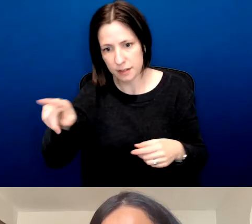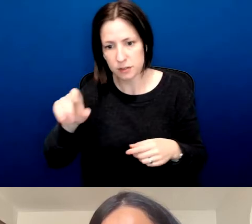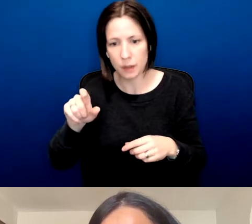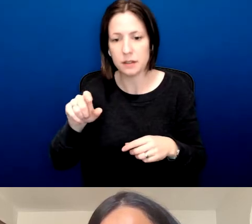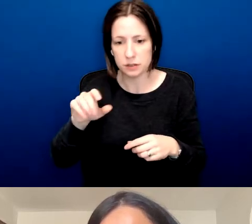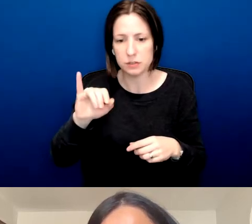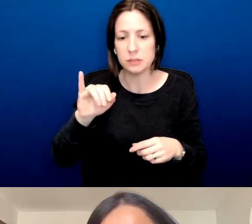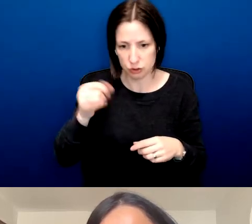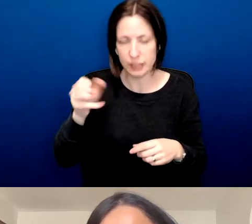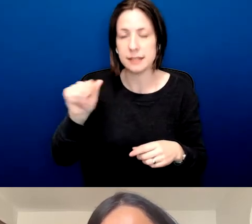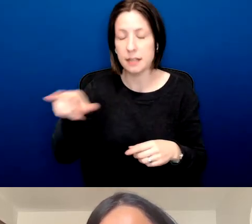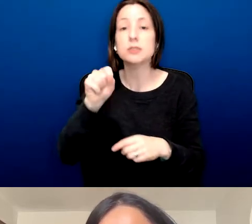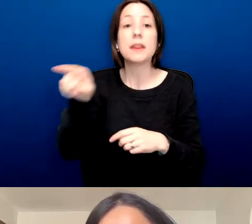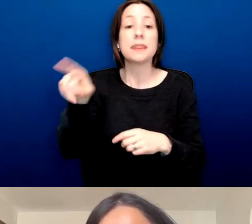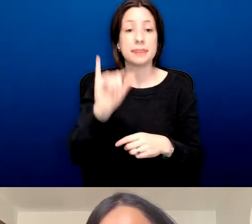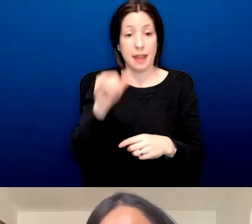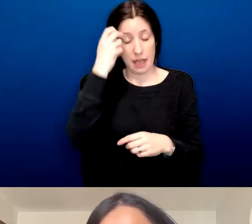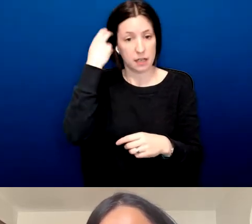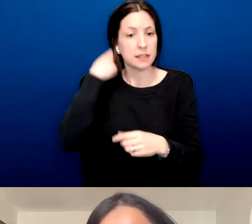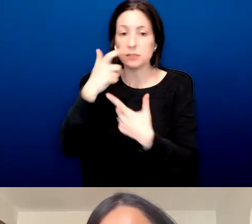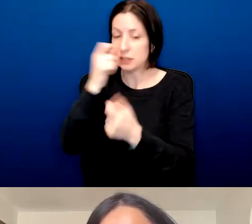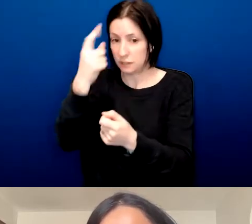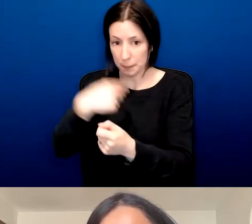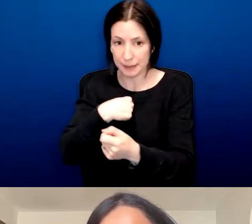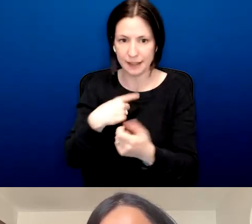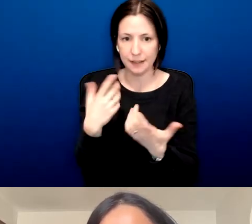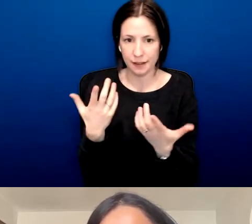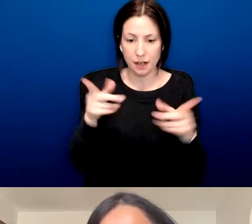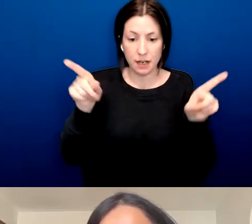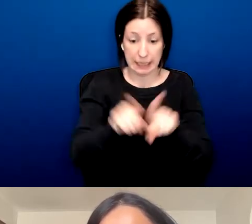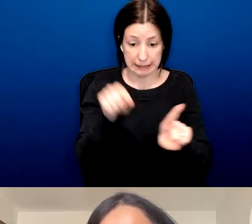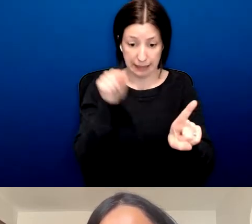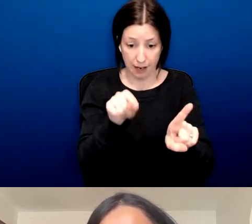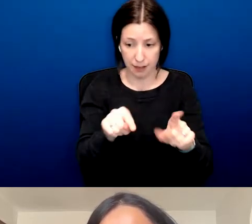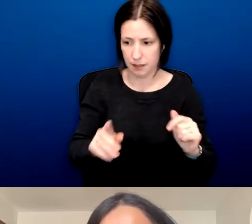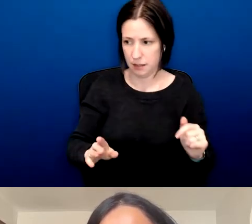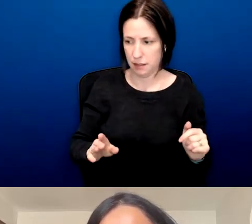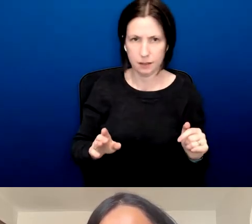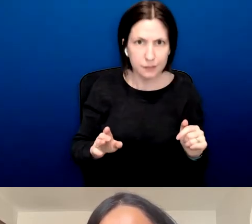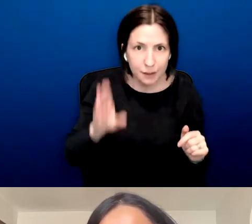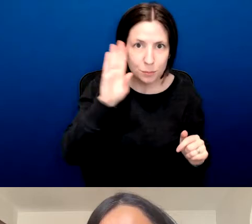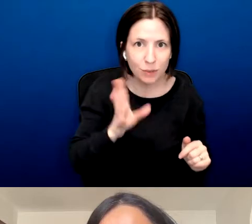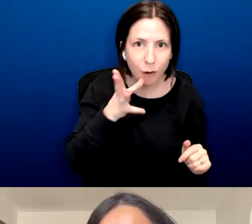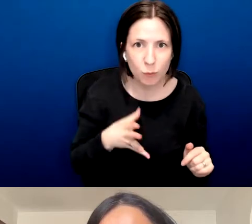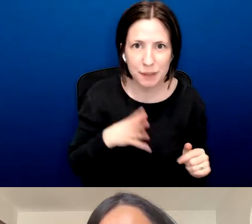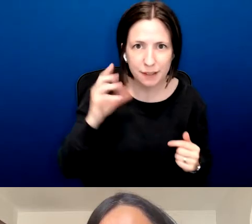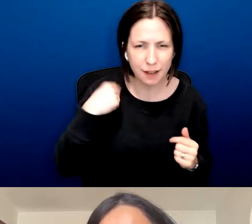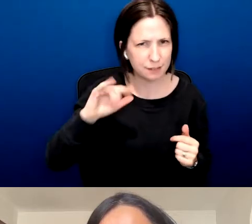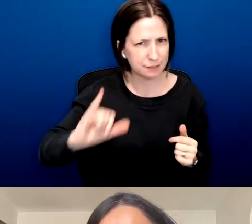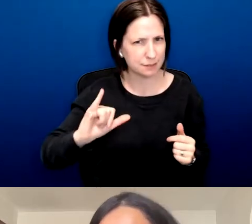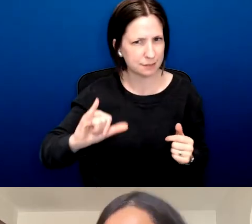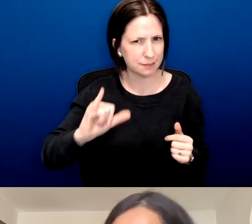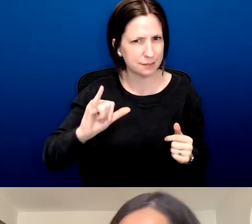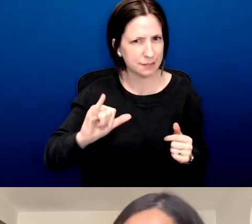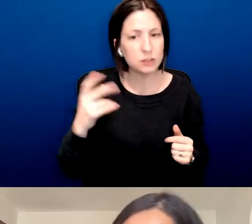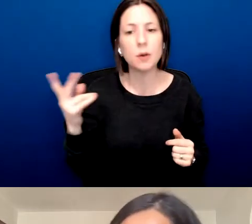interesting thing for me was brown women in India, huh? And I think what Sujata and Vijeta were